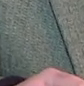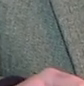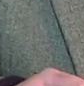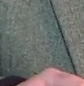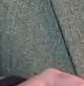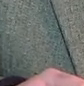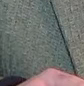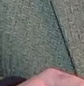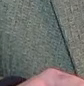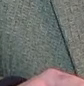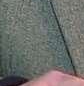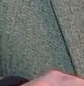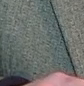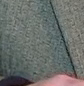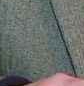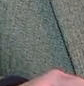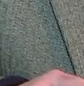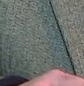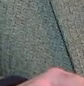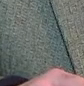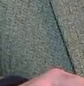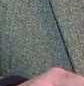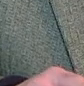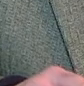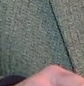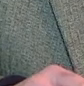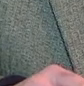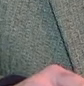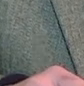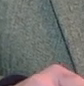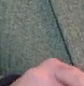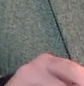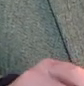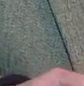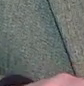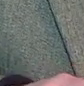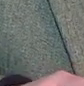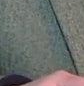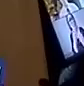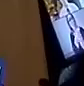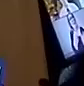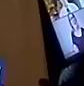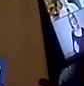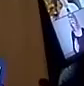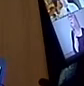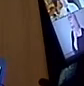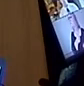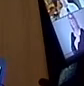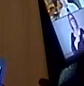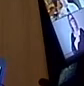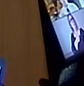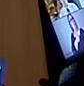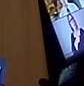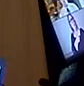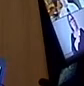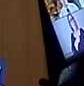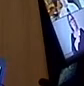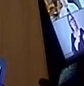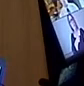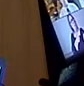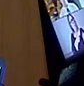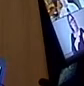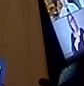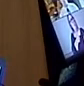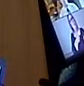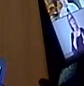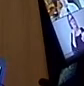the Labour group, Independent group and SNP group? No, because